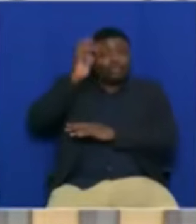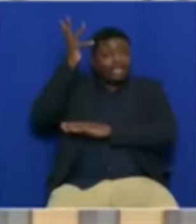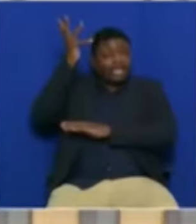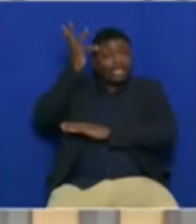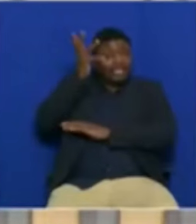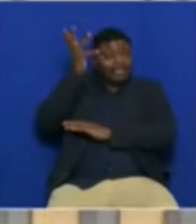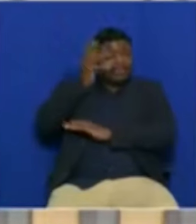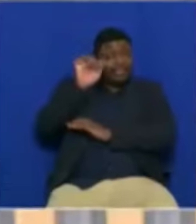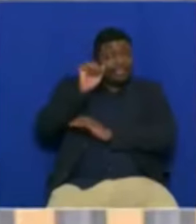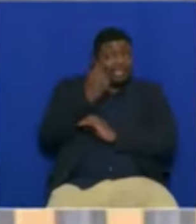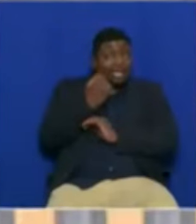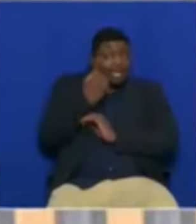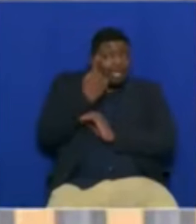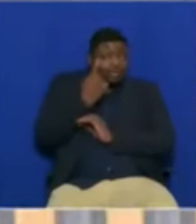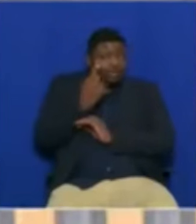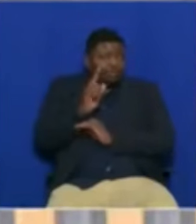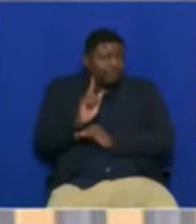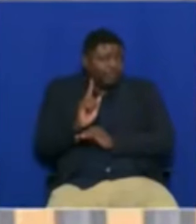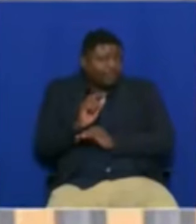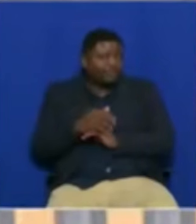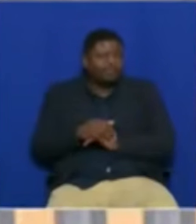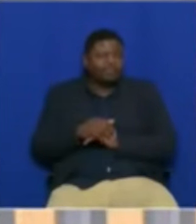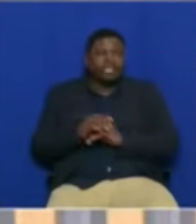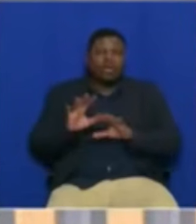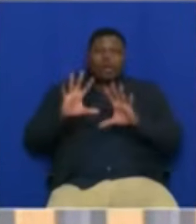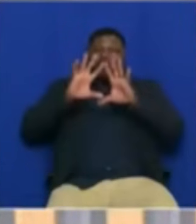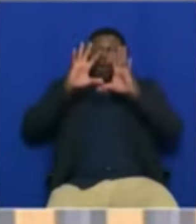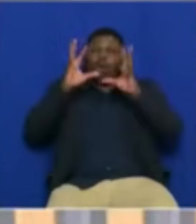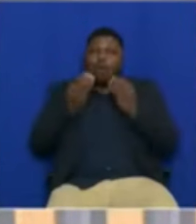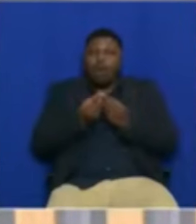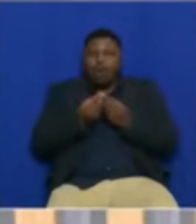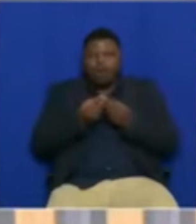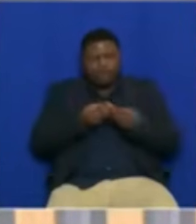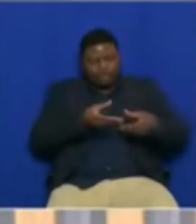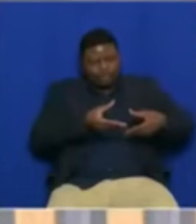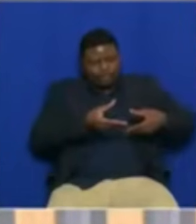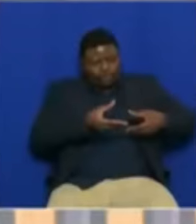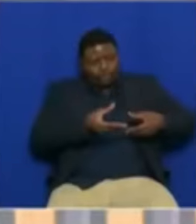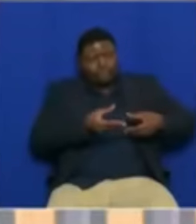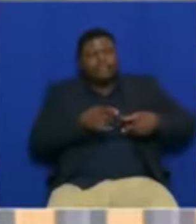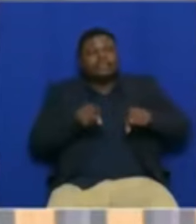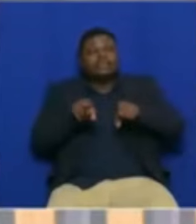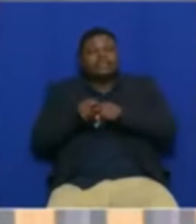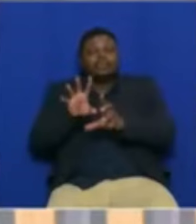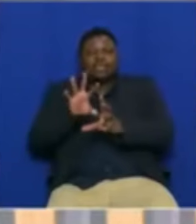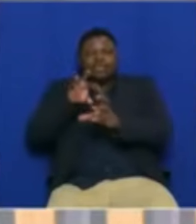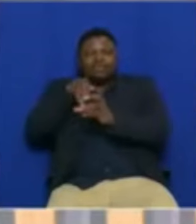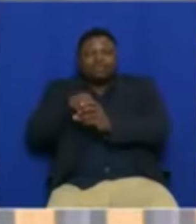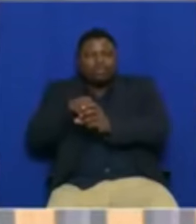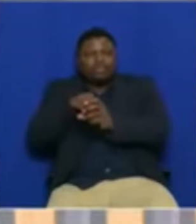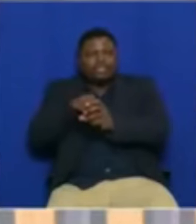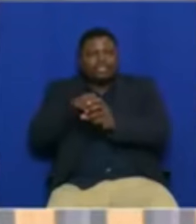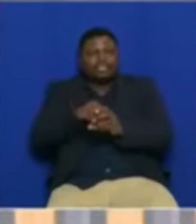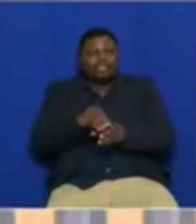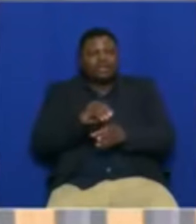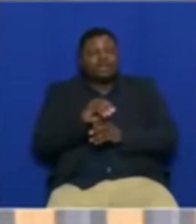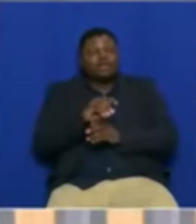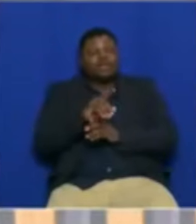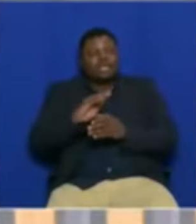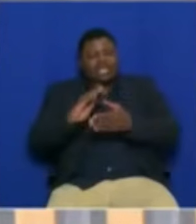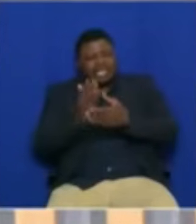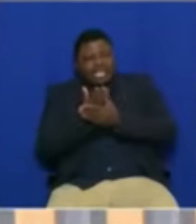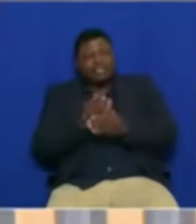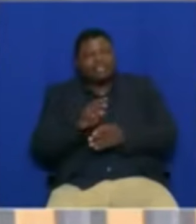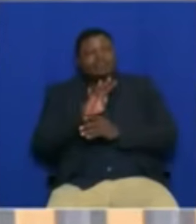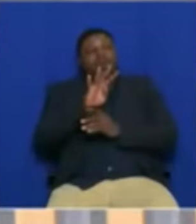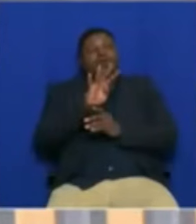dockets, including CAS 404, only had A1 statements in them with nothing